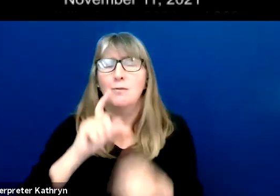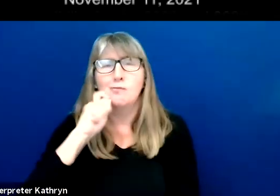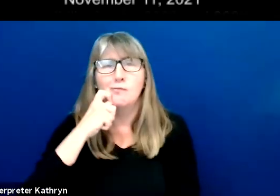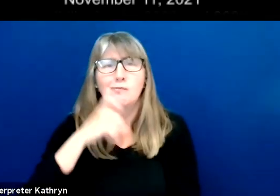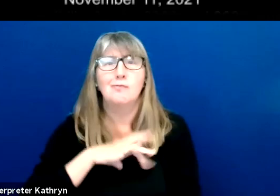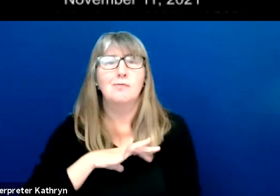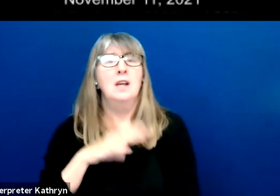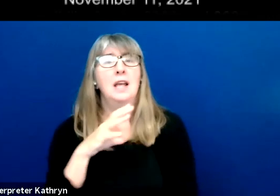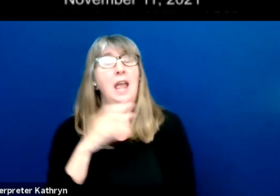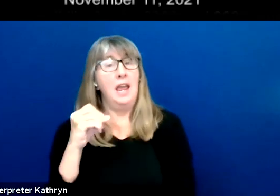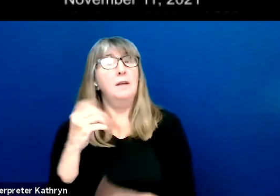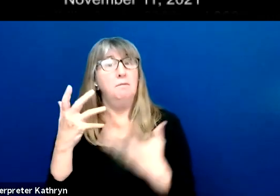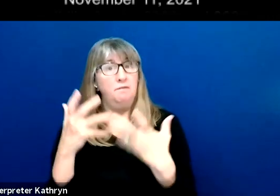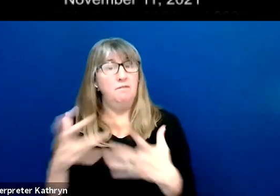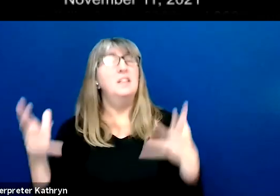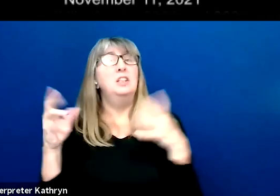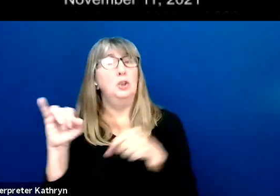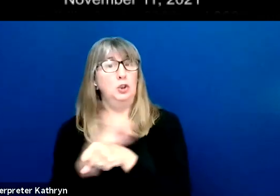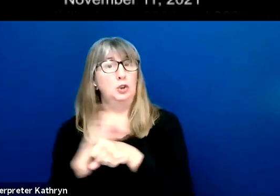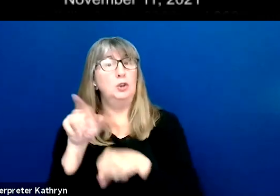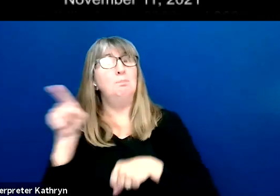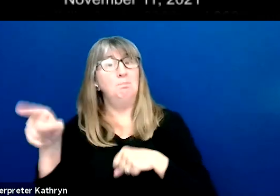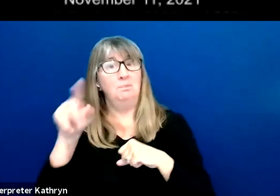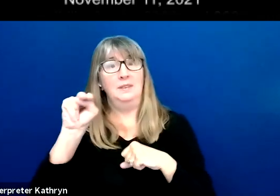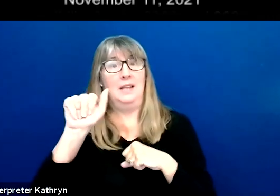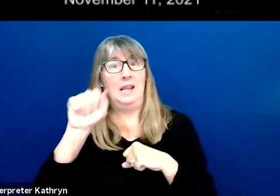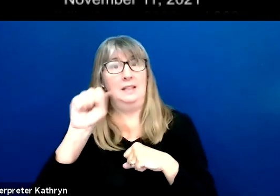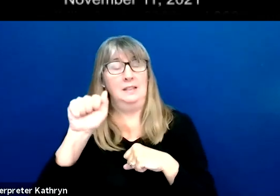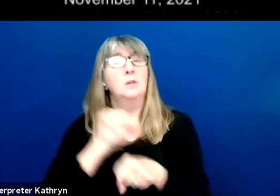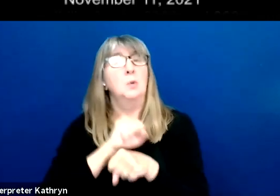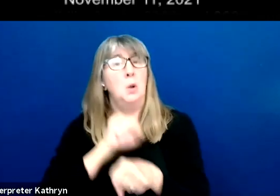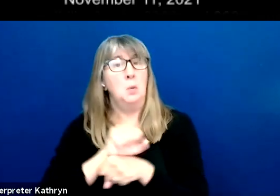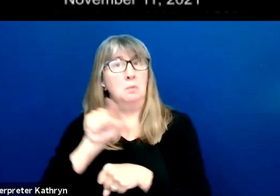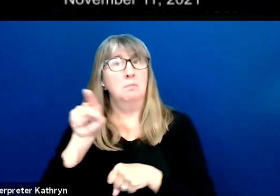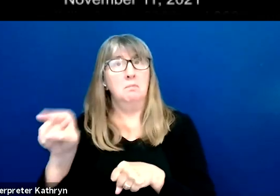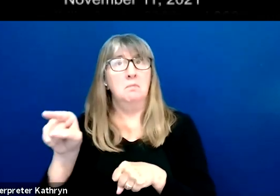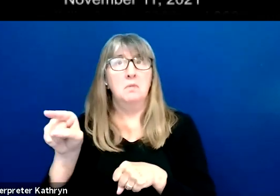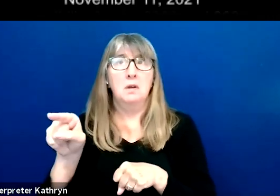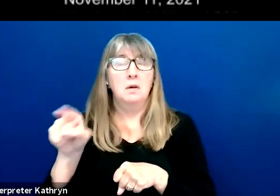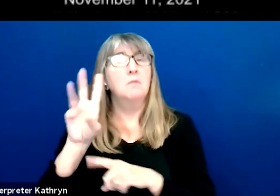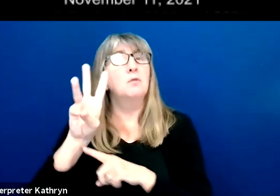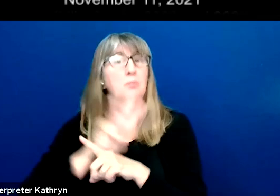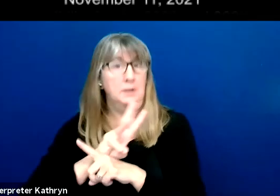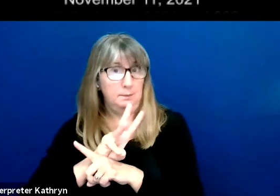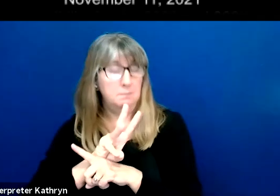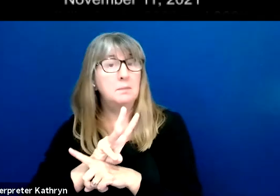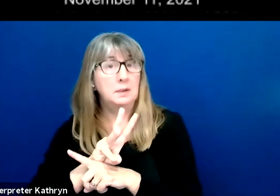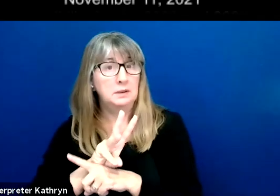get an internship at NASA. I worked at NASA for 6 months